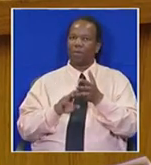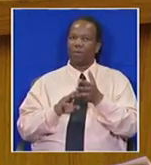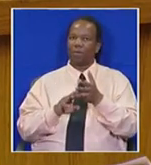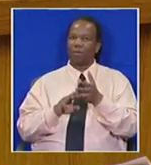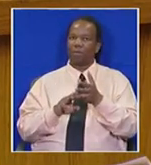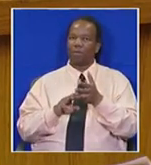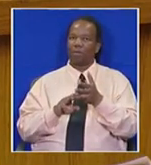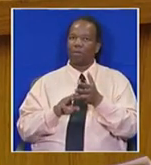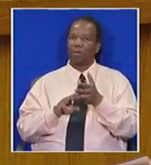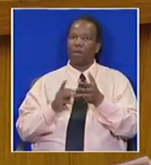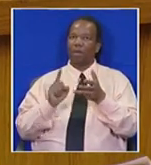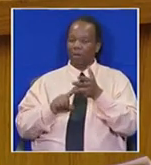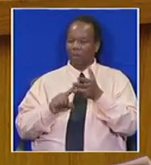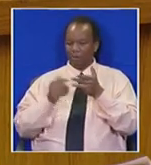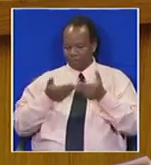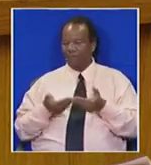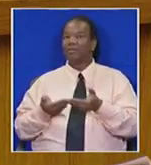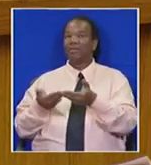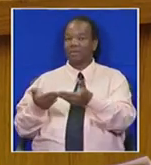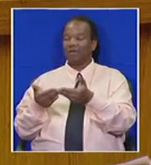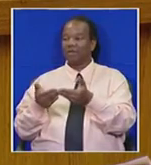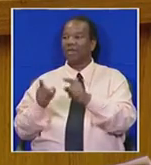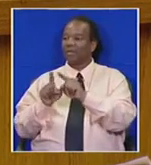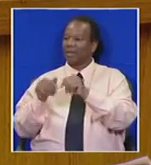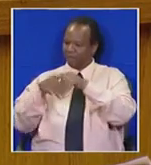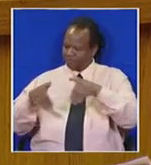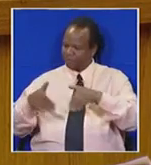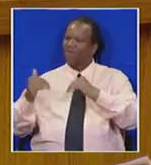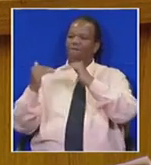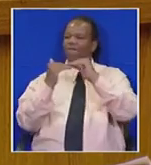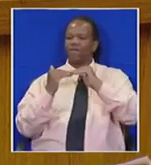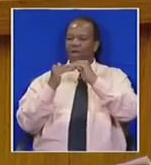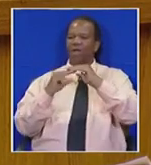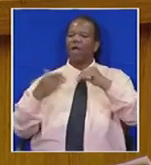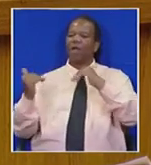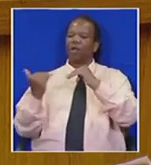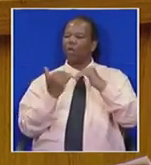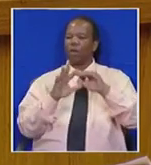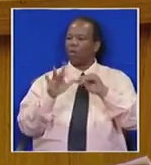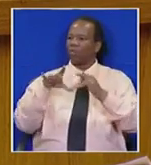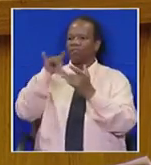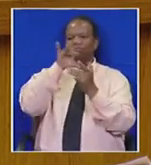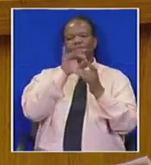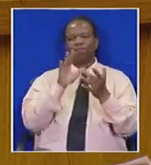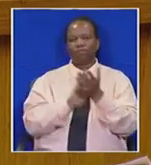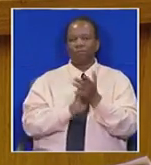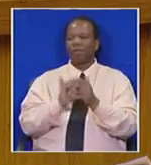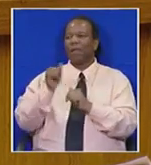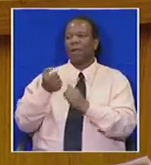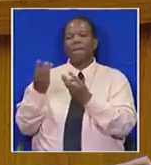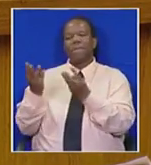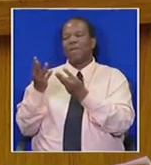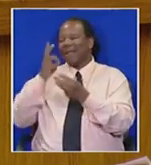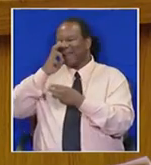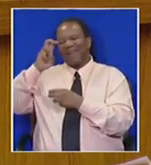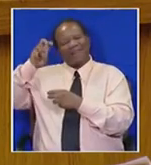development-oriented. Services must be provided impartially, fairly, equitably, and without bias. People's needs must